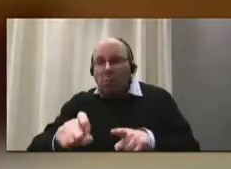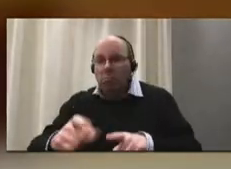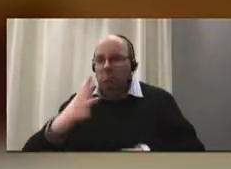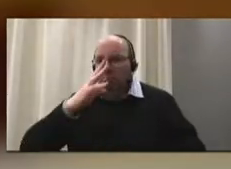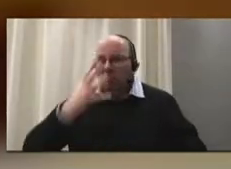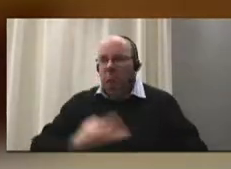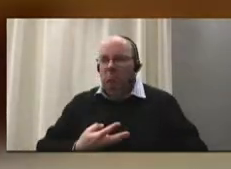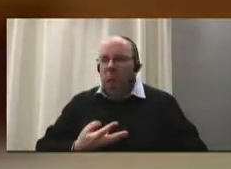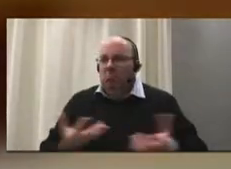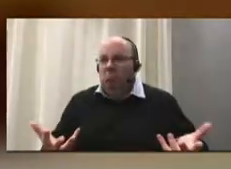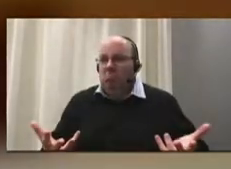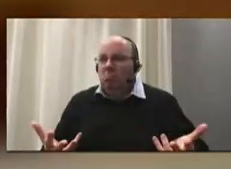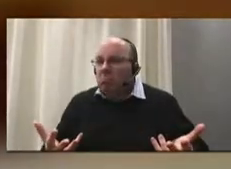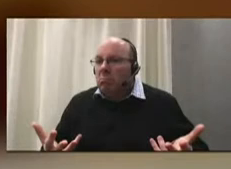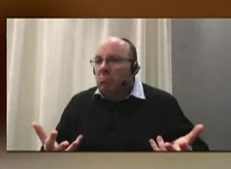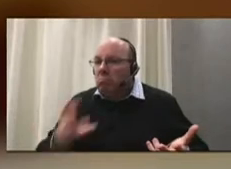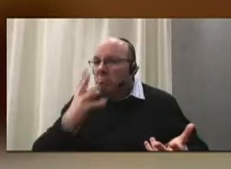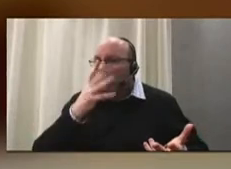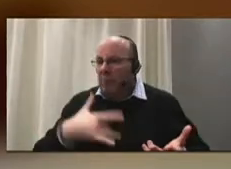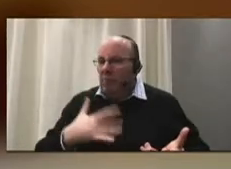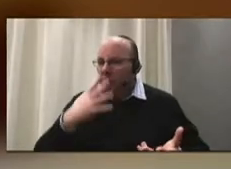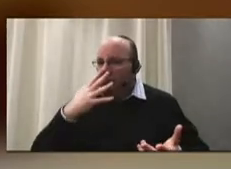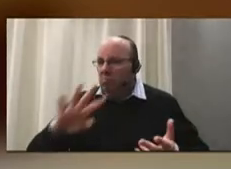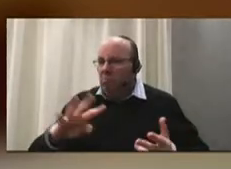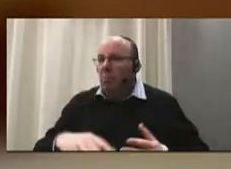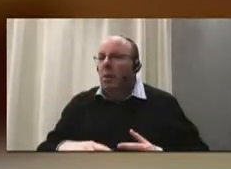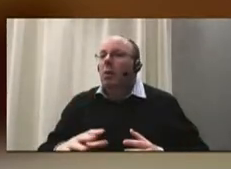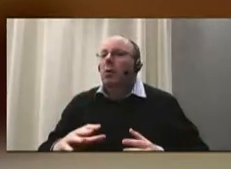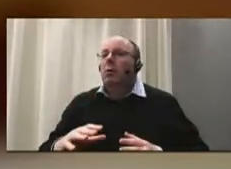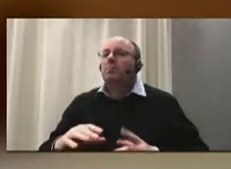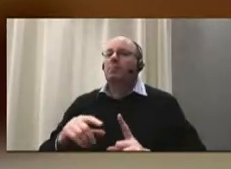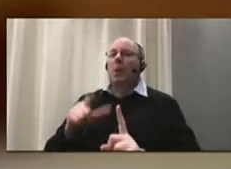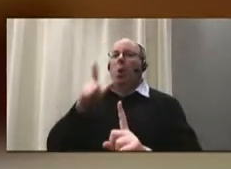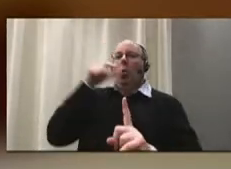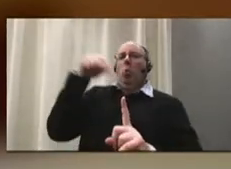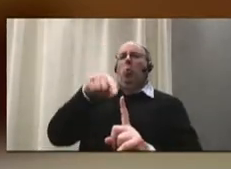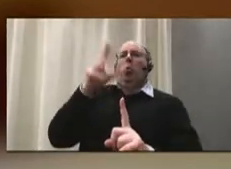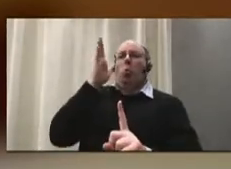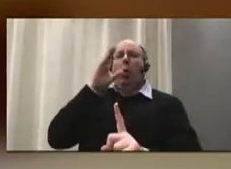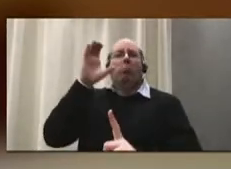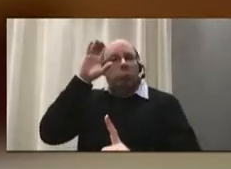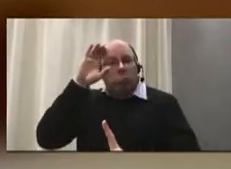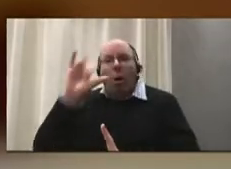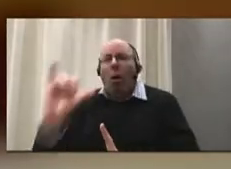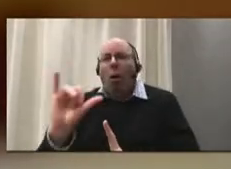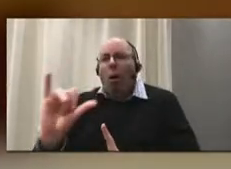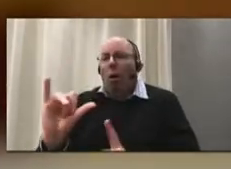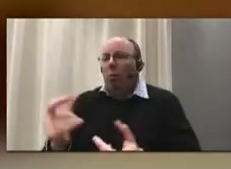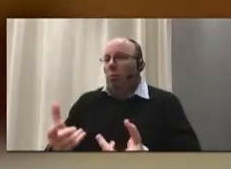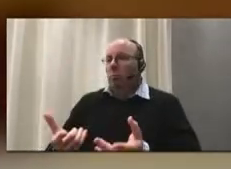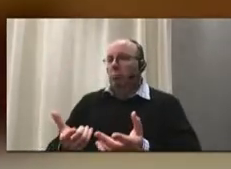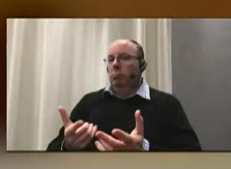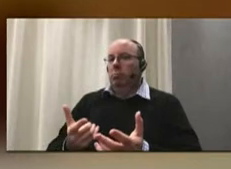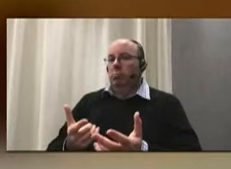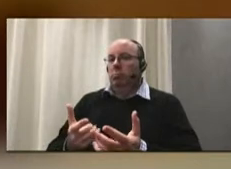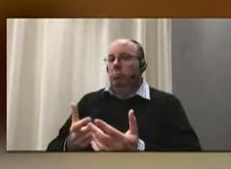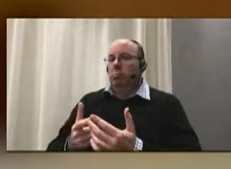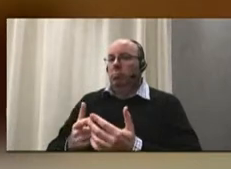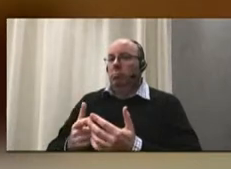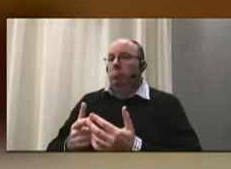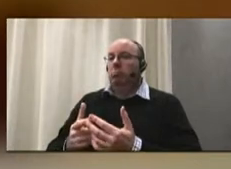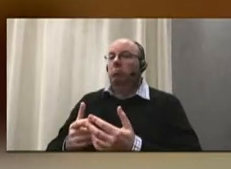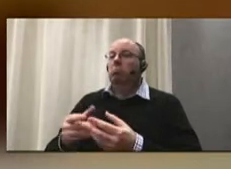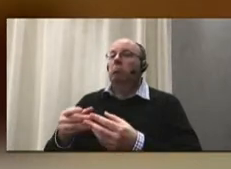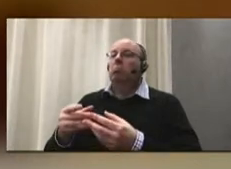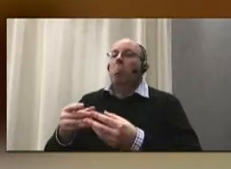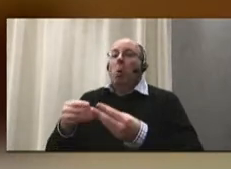it's important to have someone that will really listen to them. So maybe it's not a solution you can give us right now, but maybe there's a